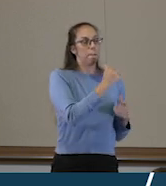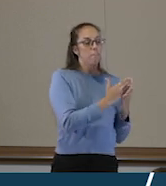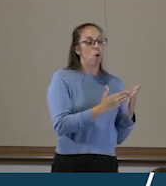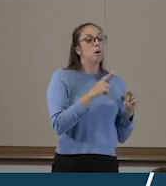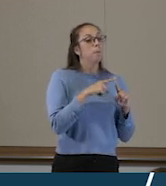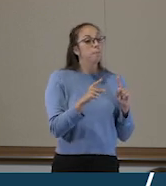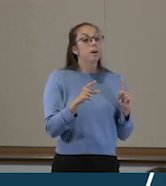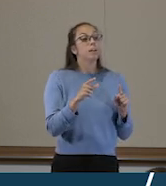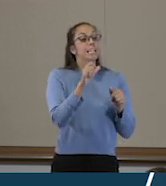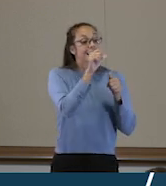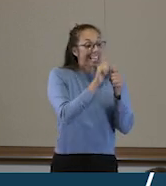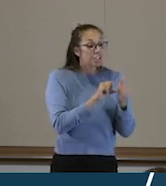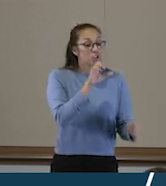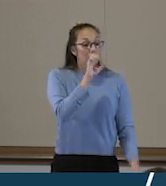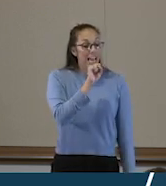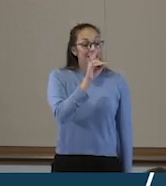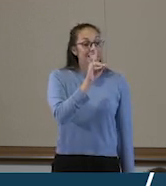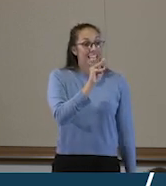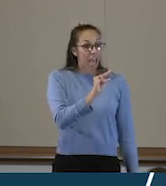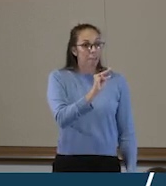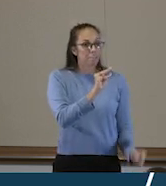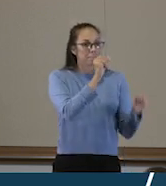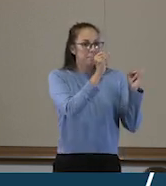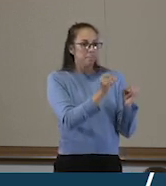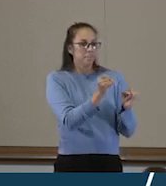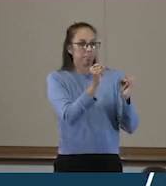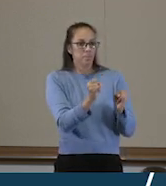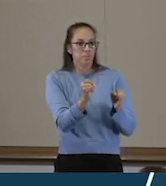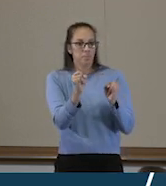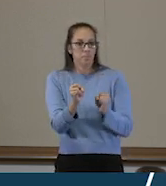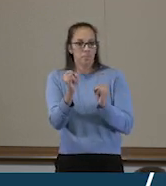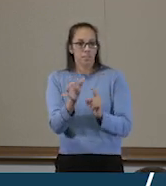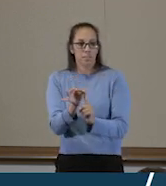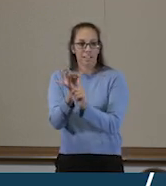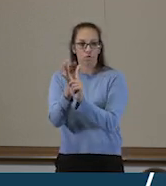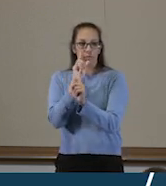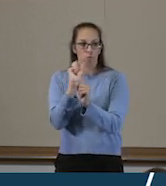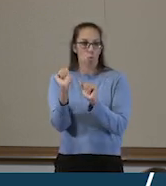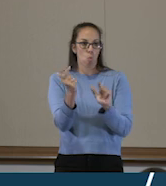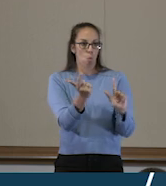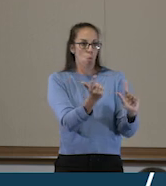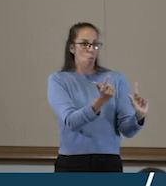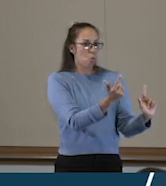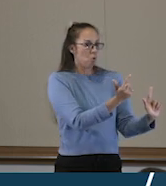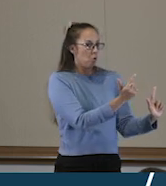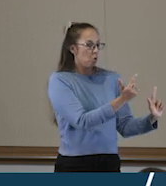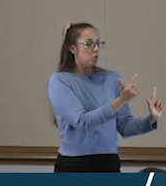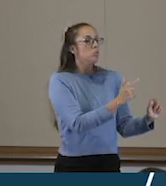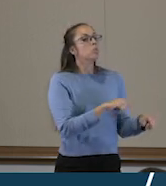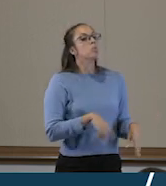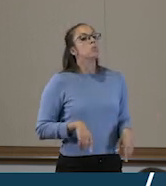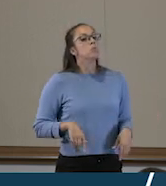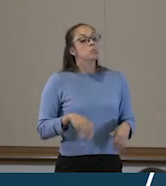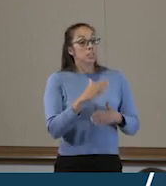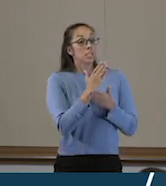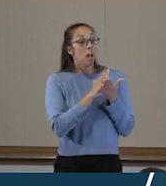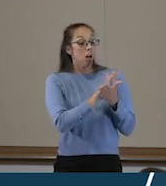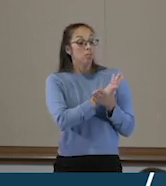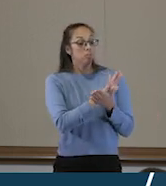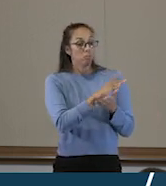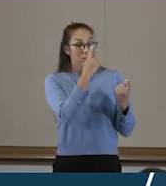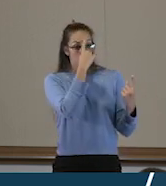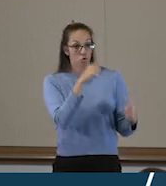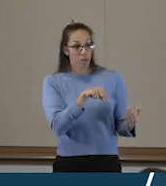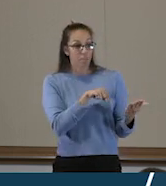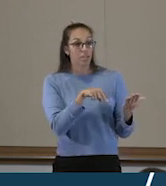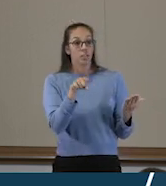every SDM agreement is unique to the individual. So I've had agreements where, they are able to only